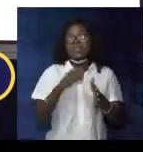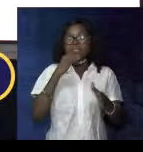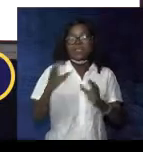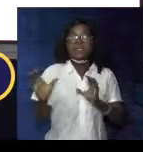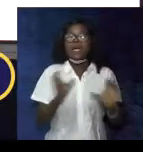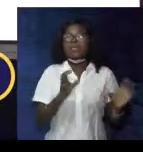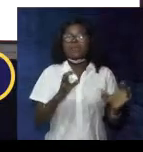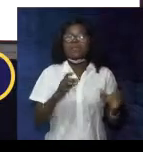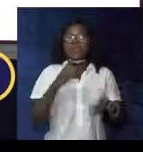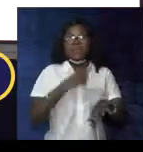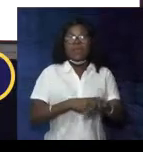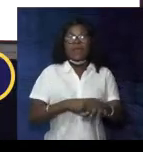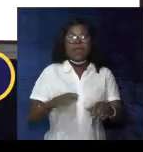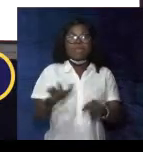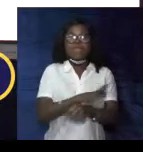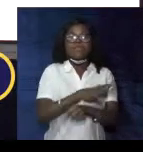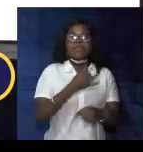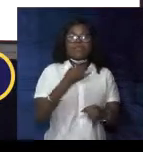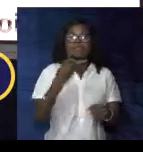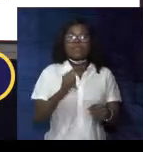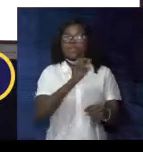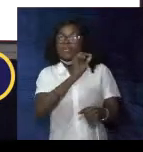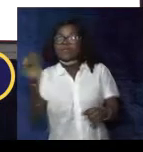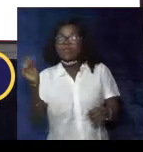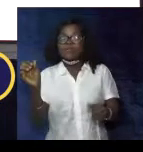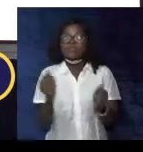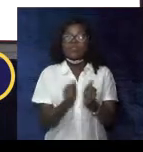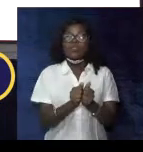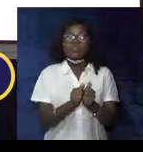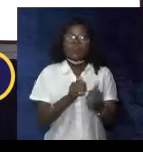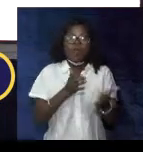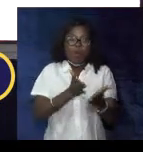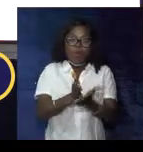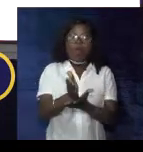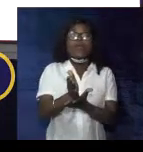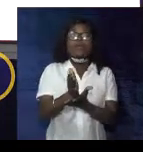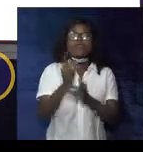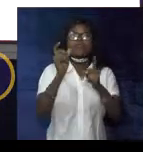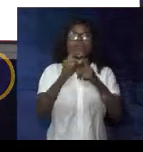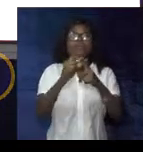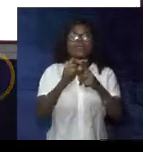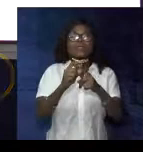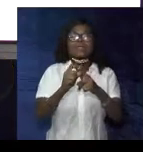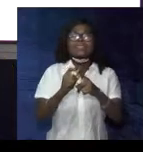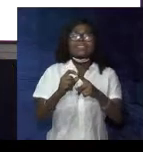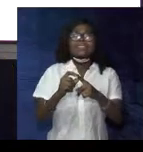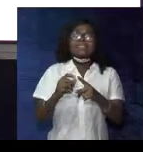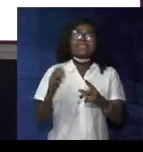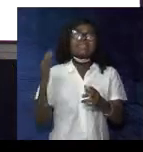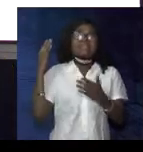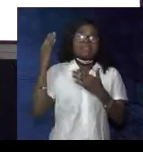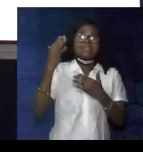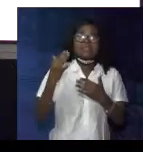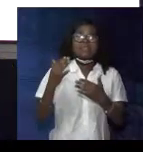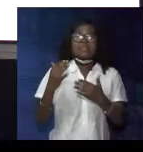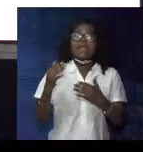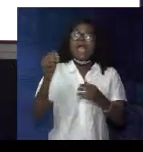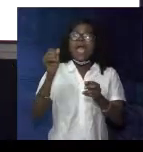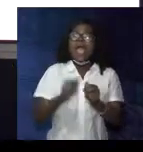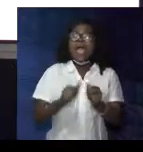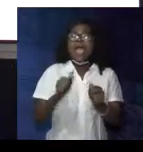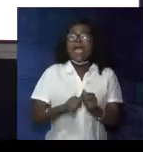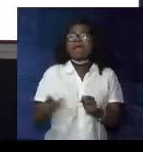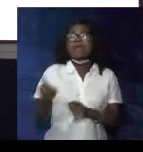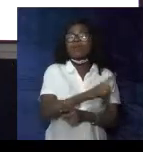it is activity time. Fill in the gaps with the correct words. Since everybody is going there,